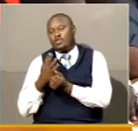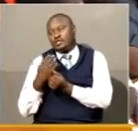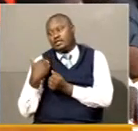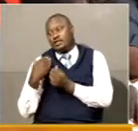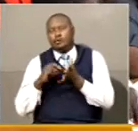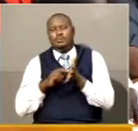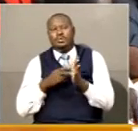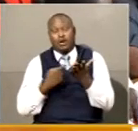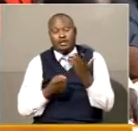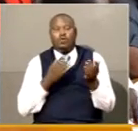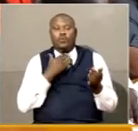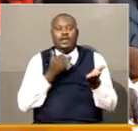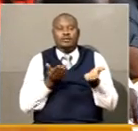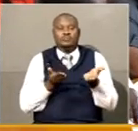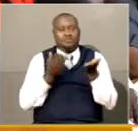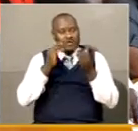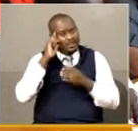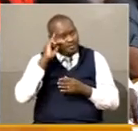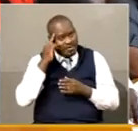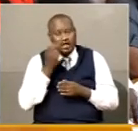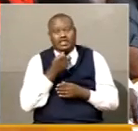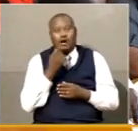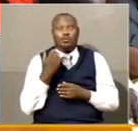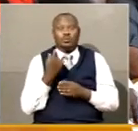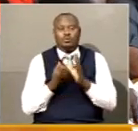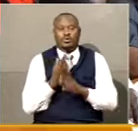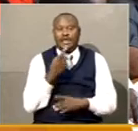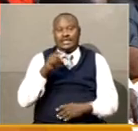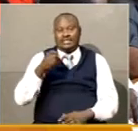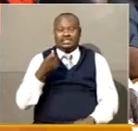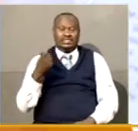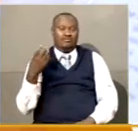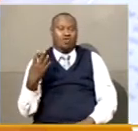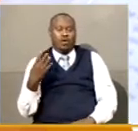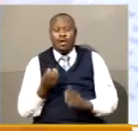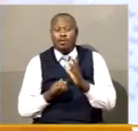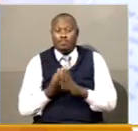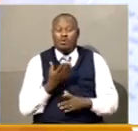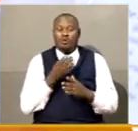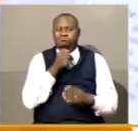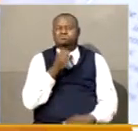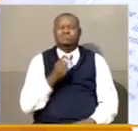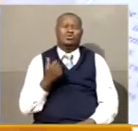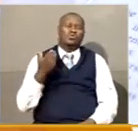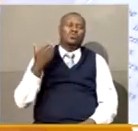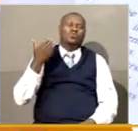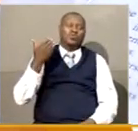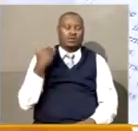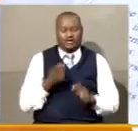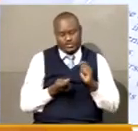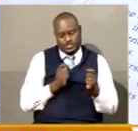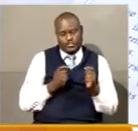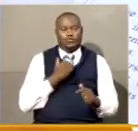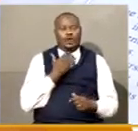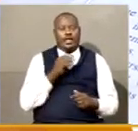seeks to improve the Mental Treatment Bill of 1964. The bill is considered long overdue by, among others,